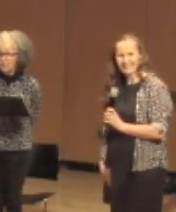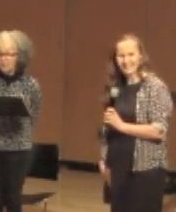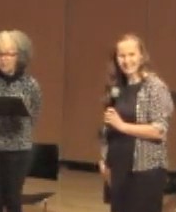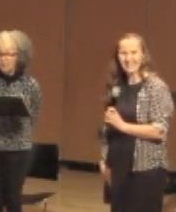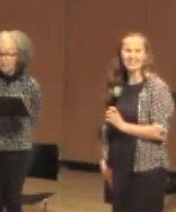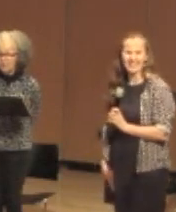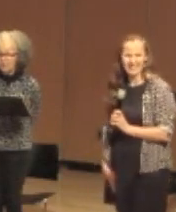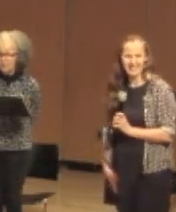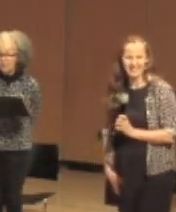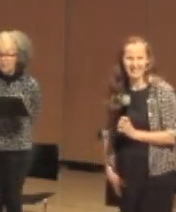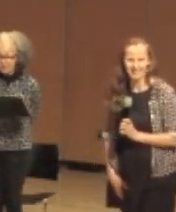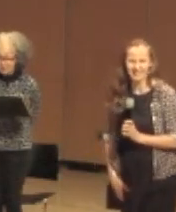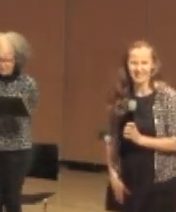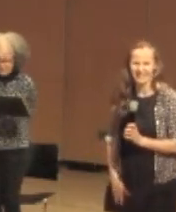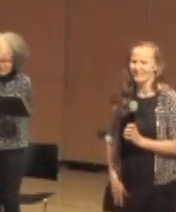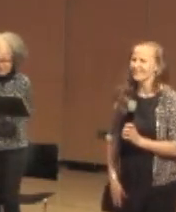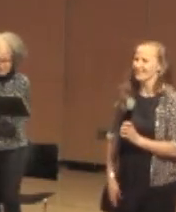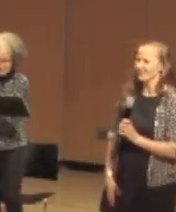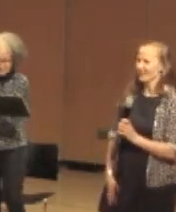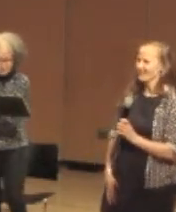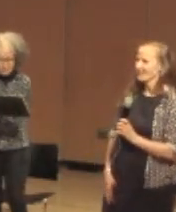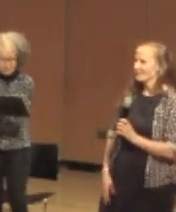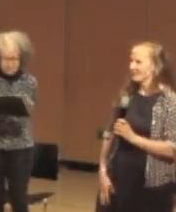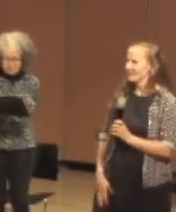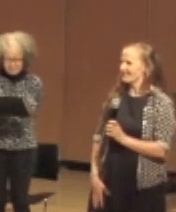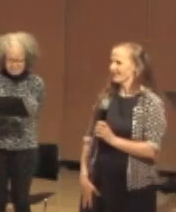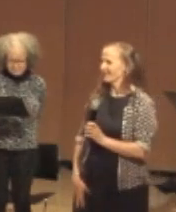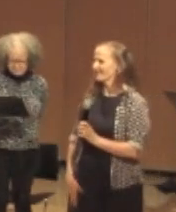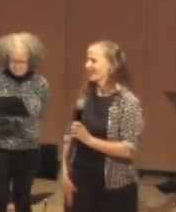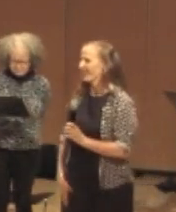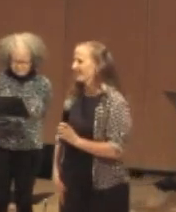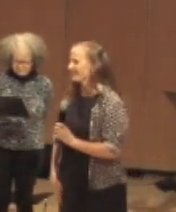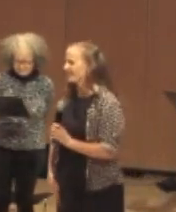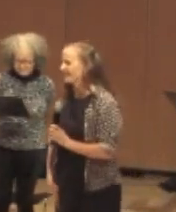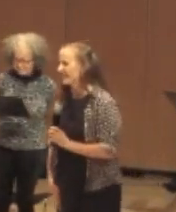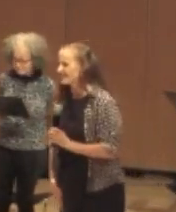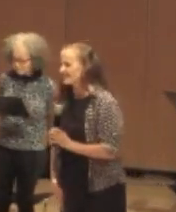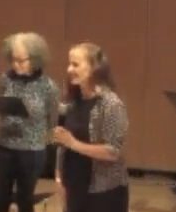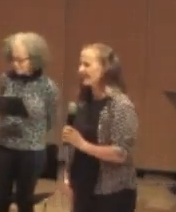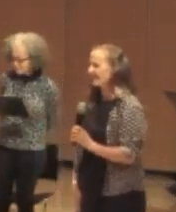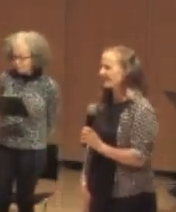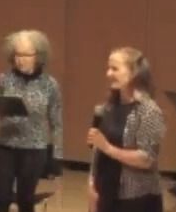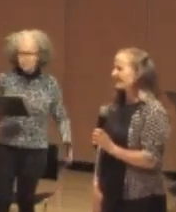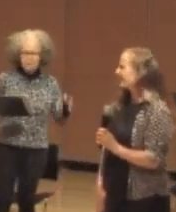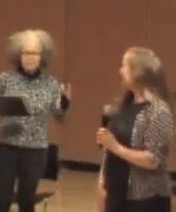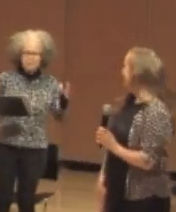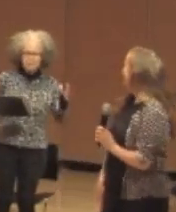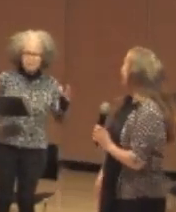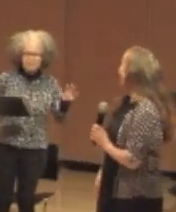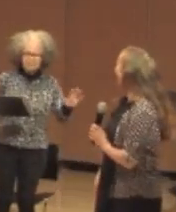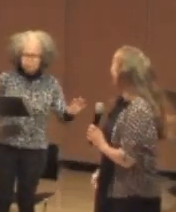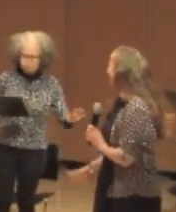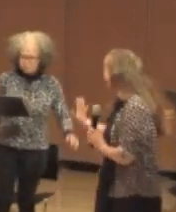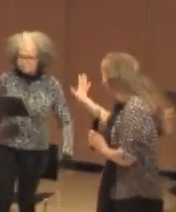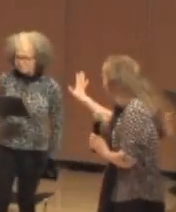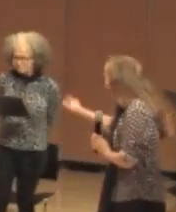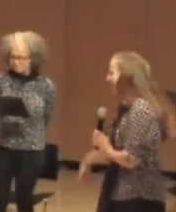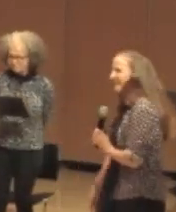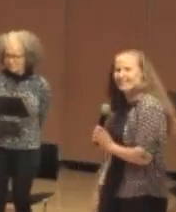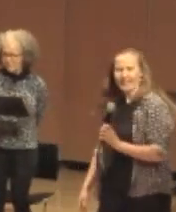g yeah yeah that's another play though next but in this one we have ASA and oh that's right that's right